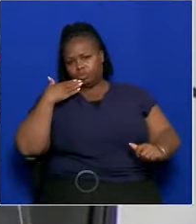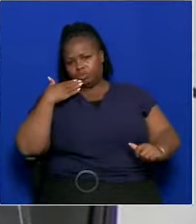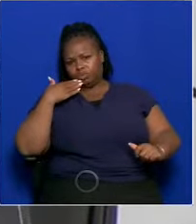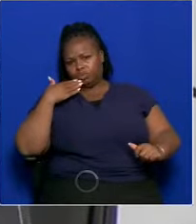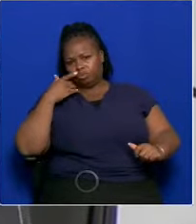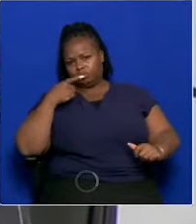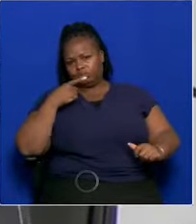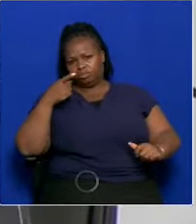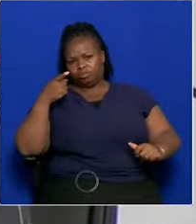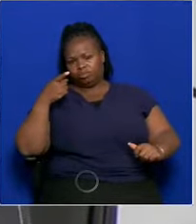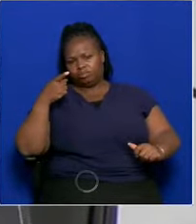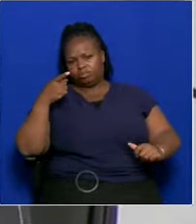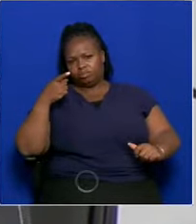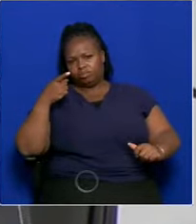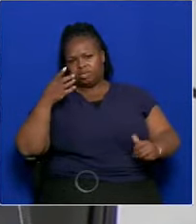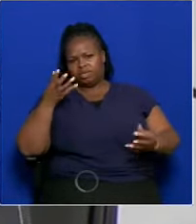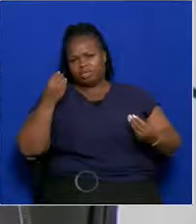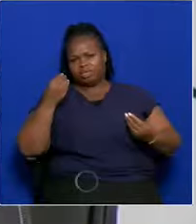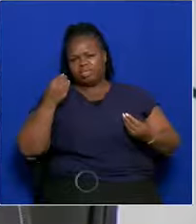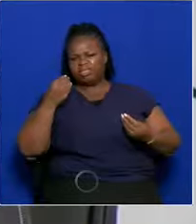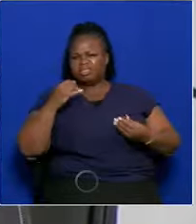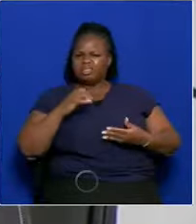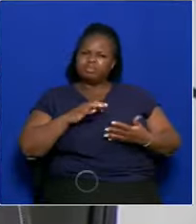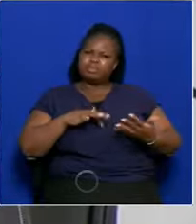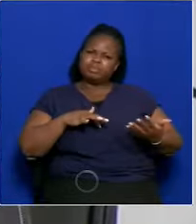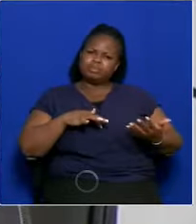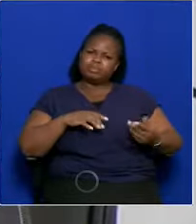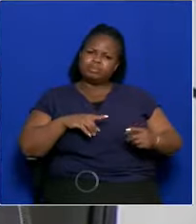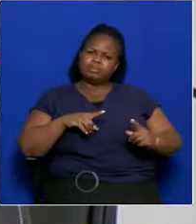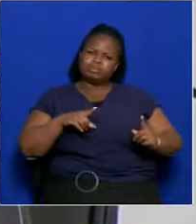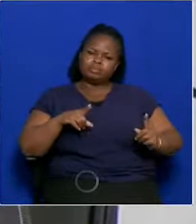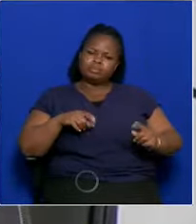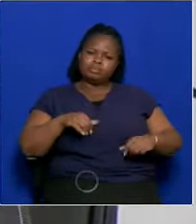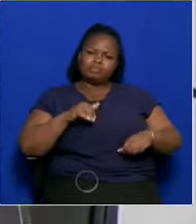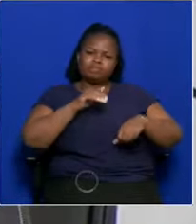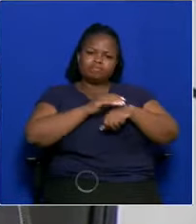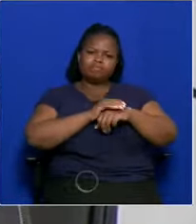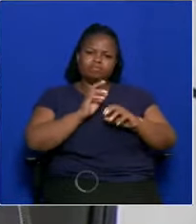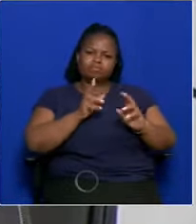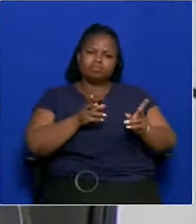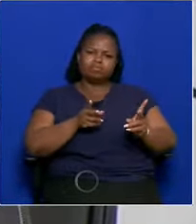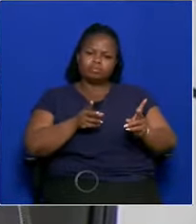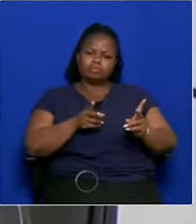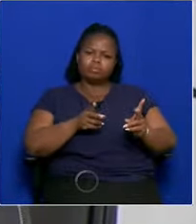But yes, as friends, we usually pay cash or